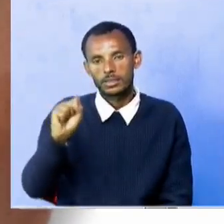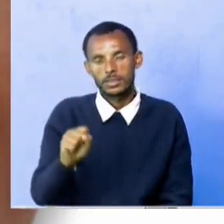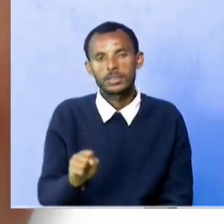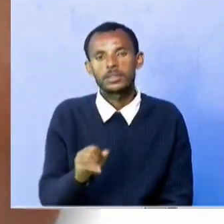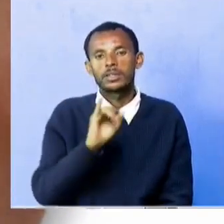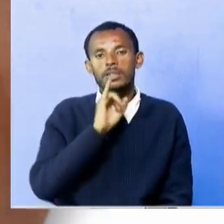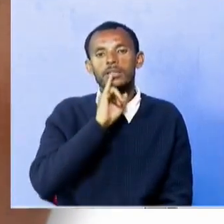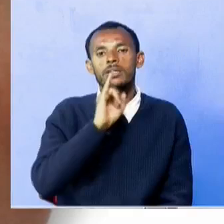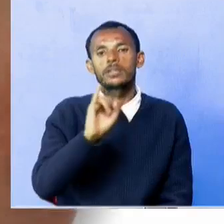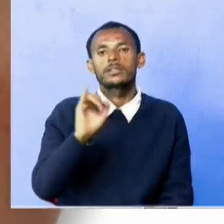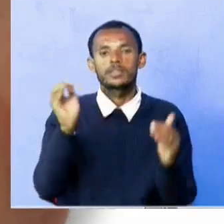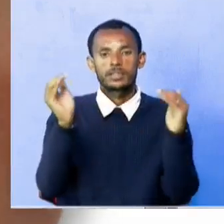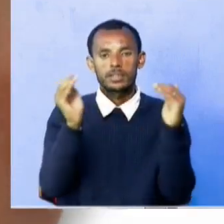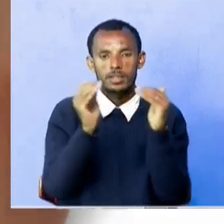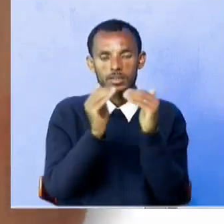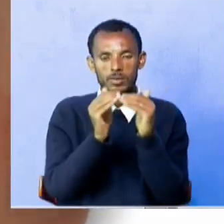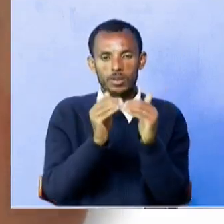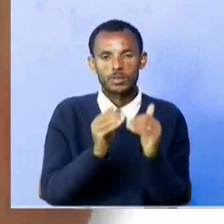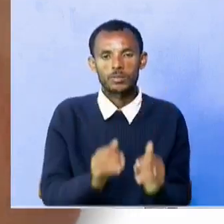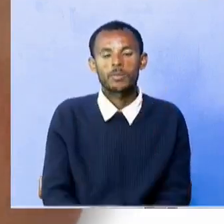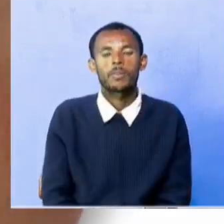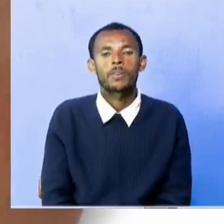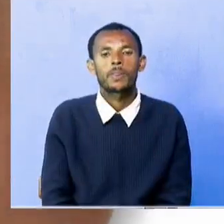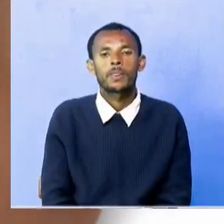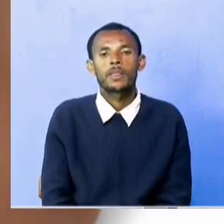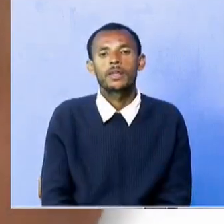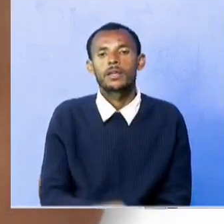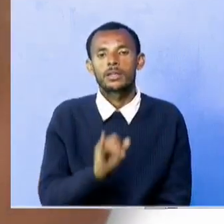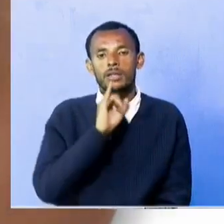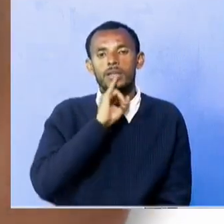is equal to